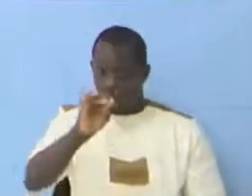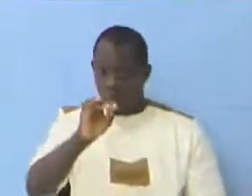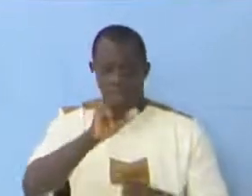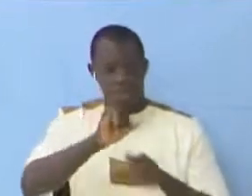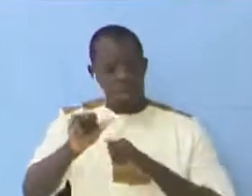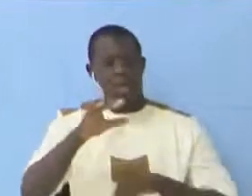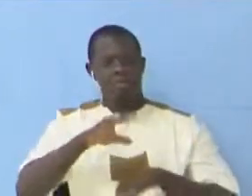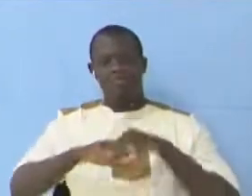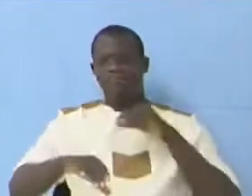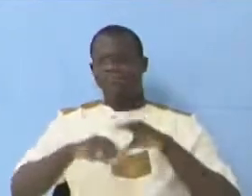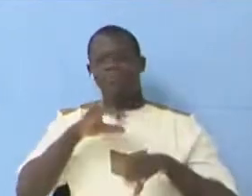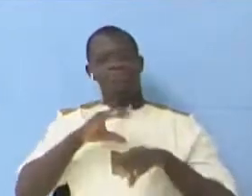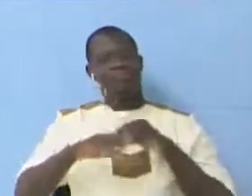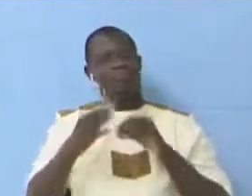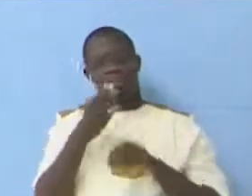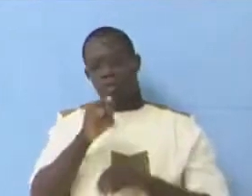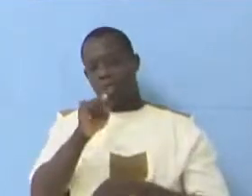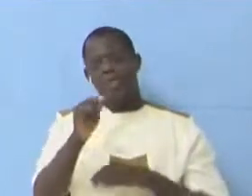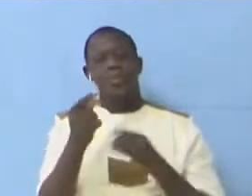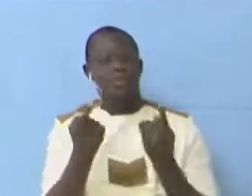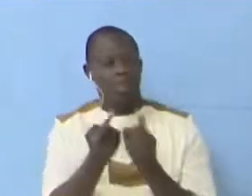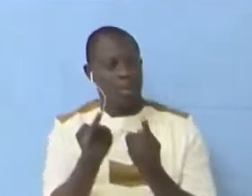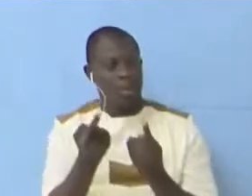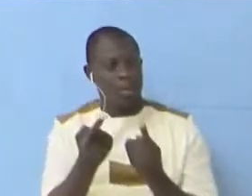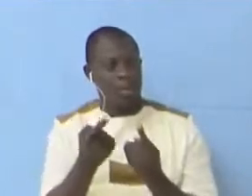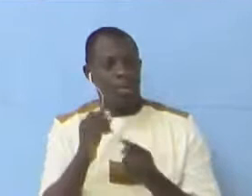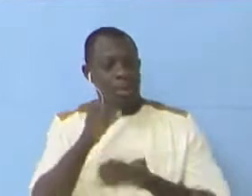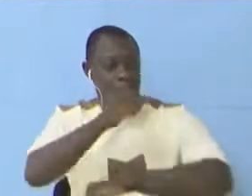let's stay out of it as an institution.